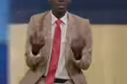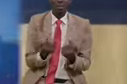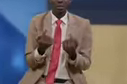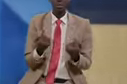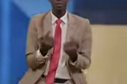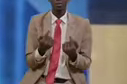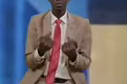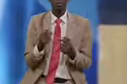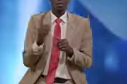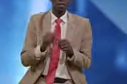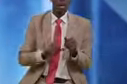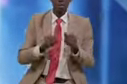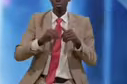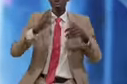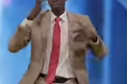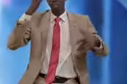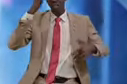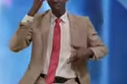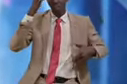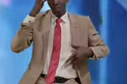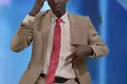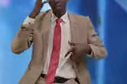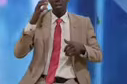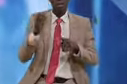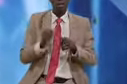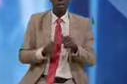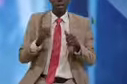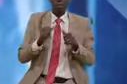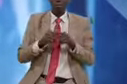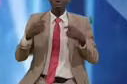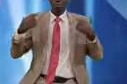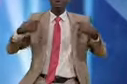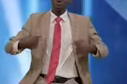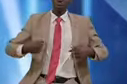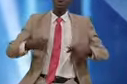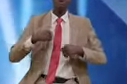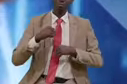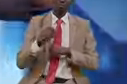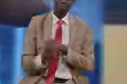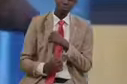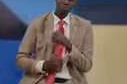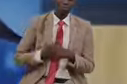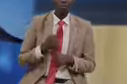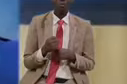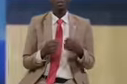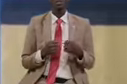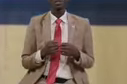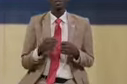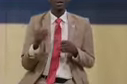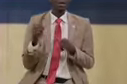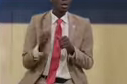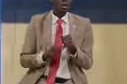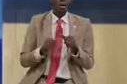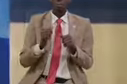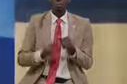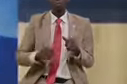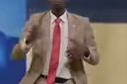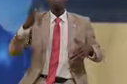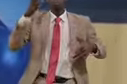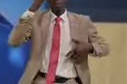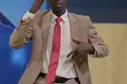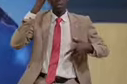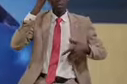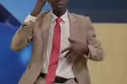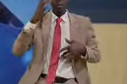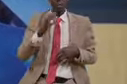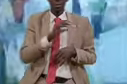every sickness, every affliction, every infirmity, every disease, is